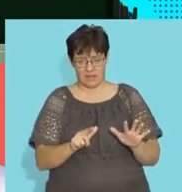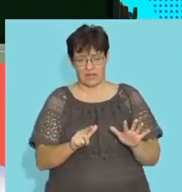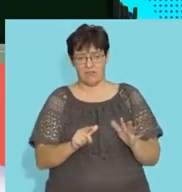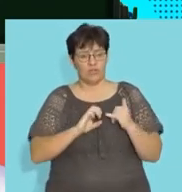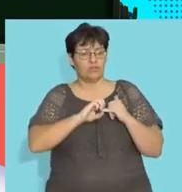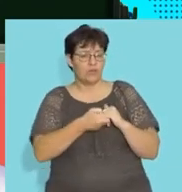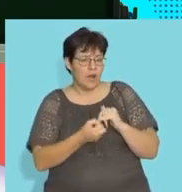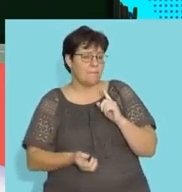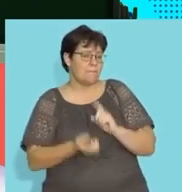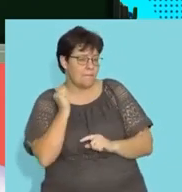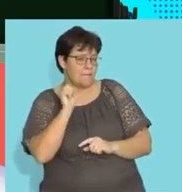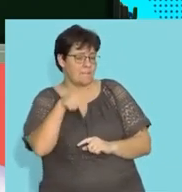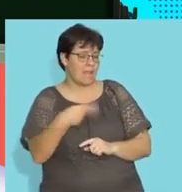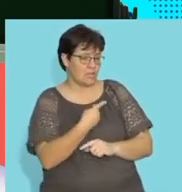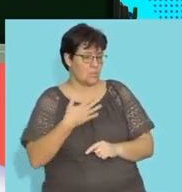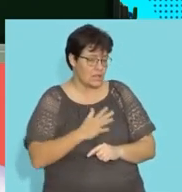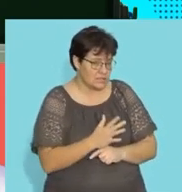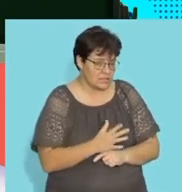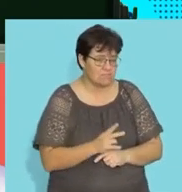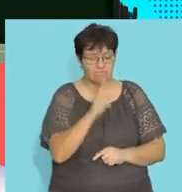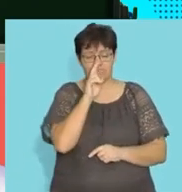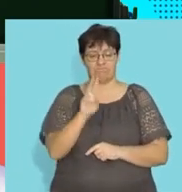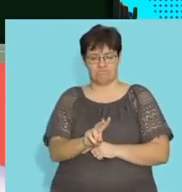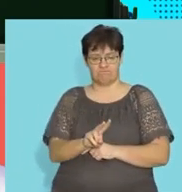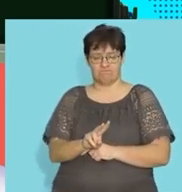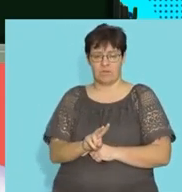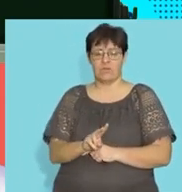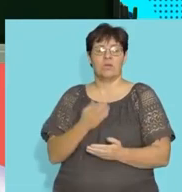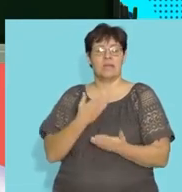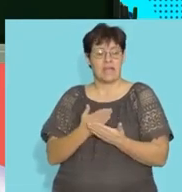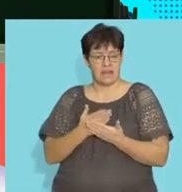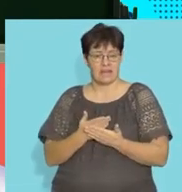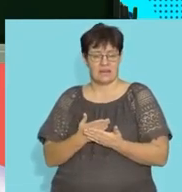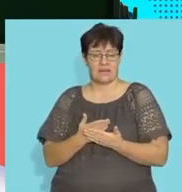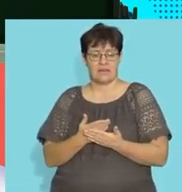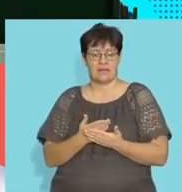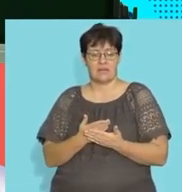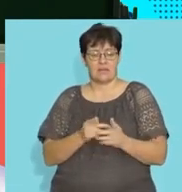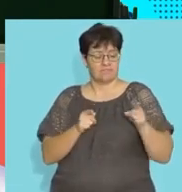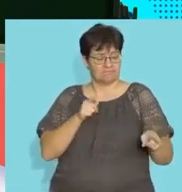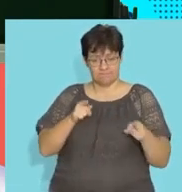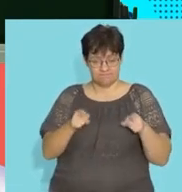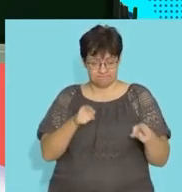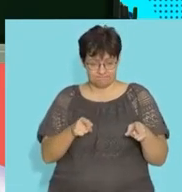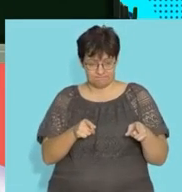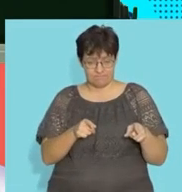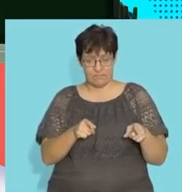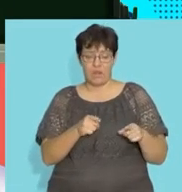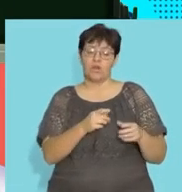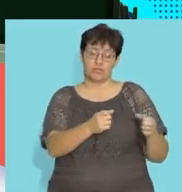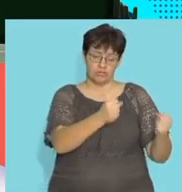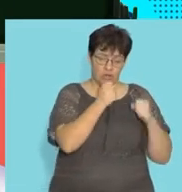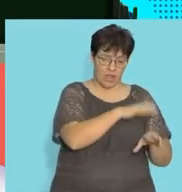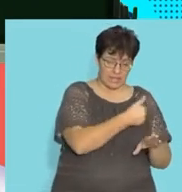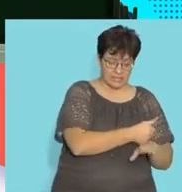would try to find out the pH, we will also see that we can then see from our two reactants,